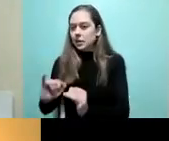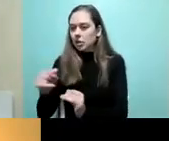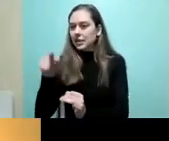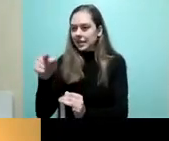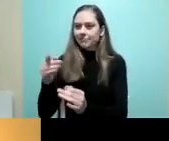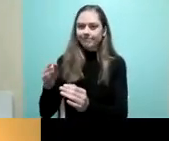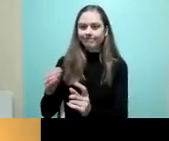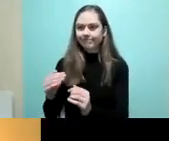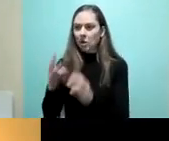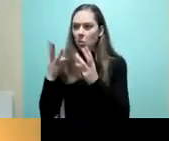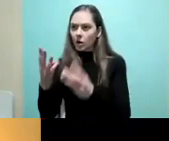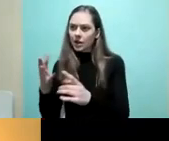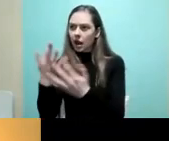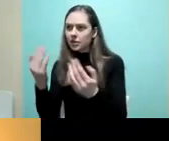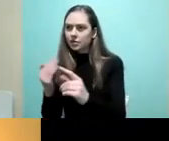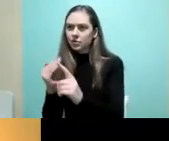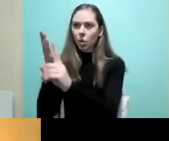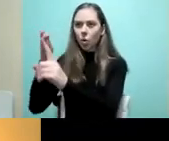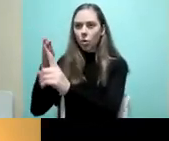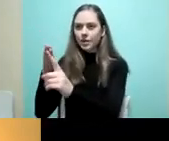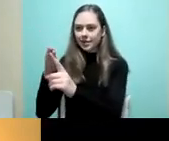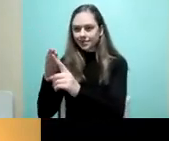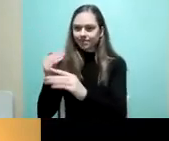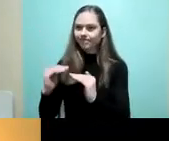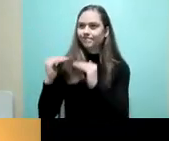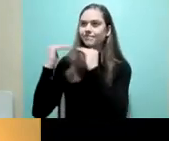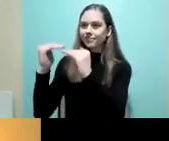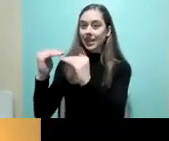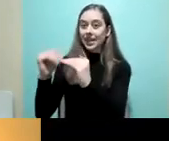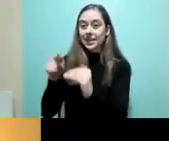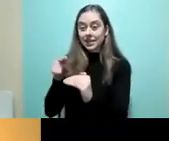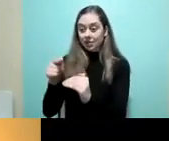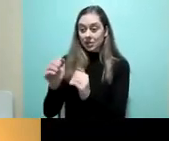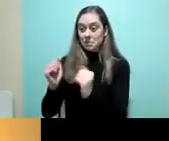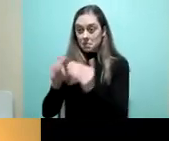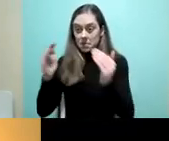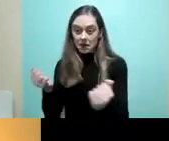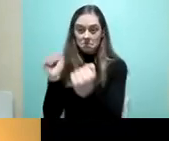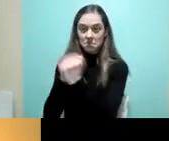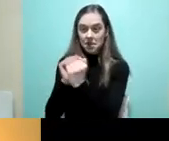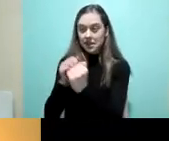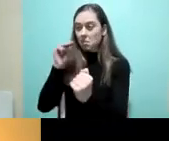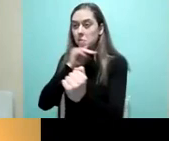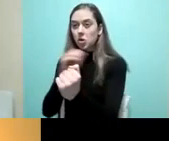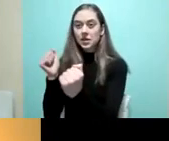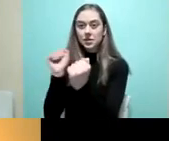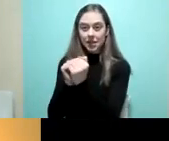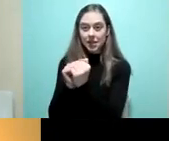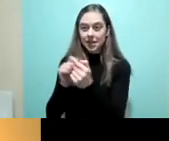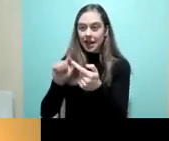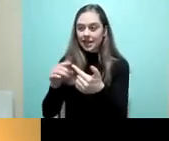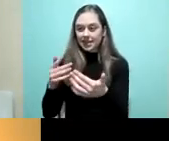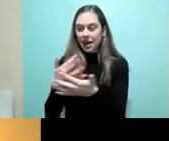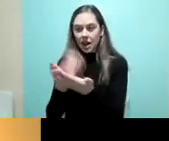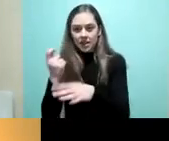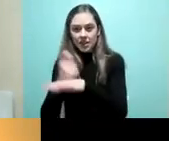and he wanted to go very far, and he was going far, and he was in big meetings, and he was spending a lot of time away